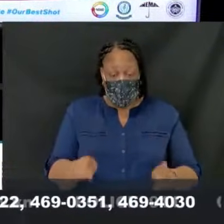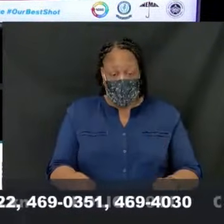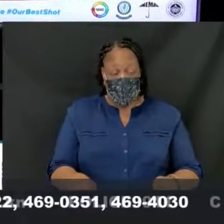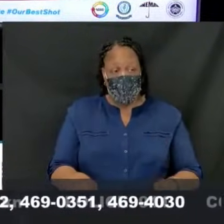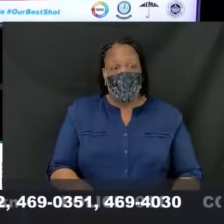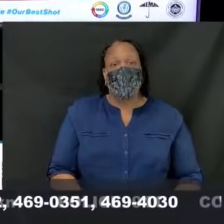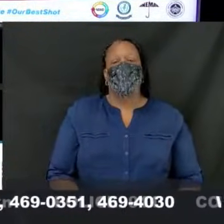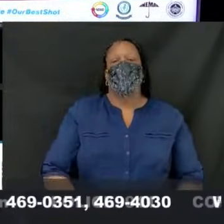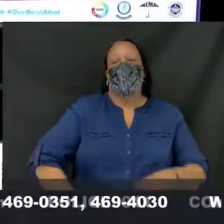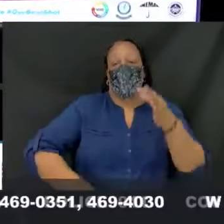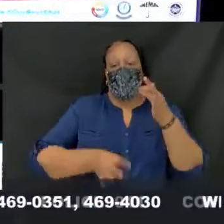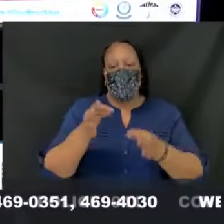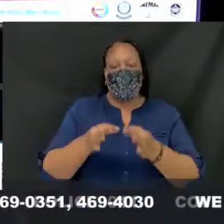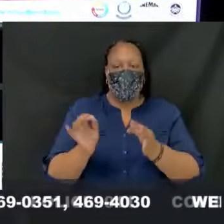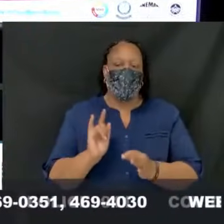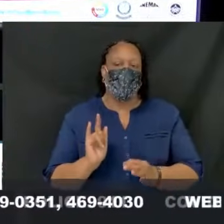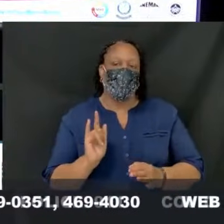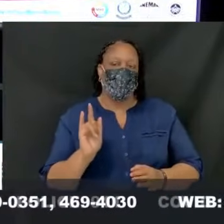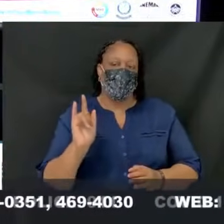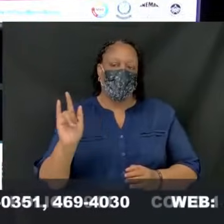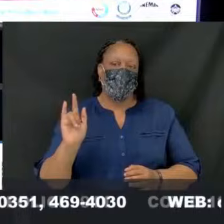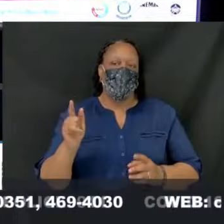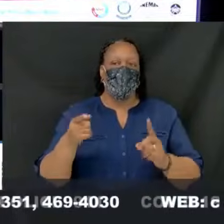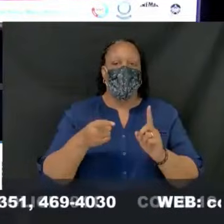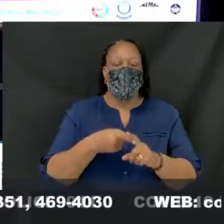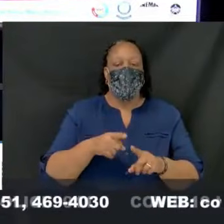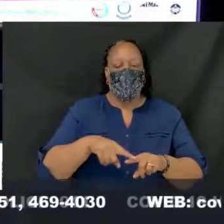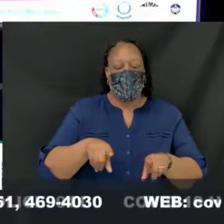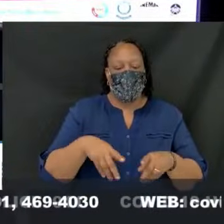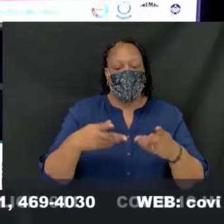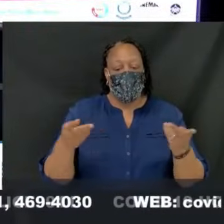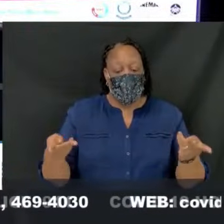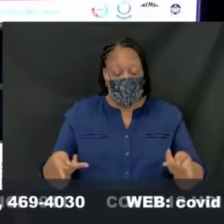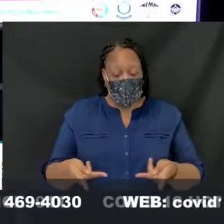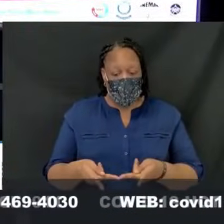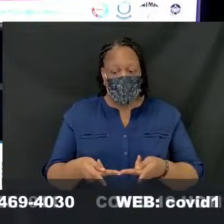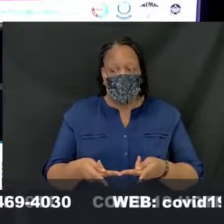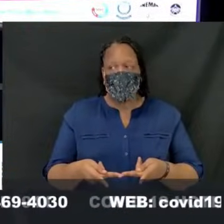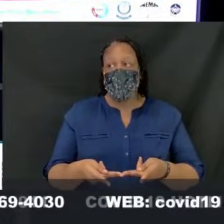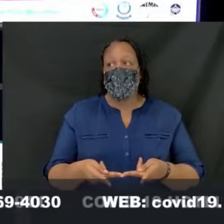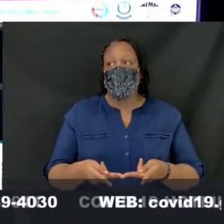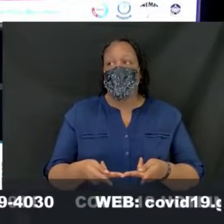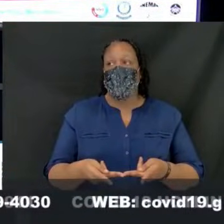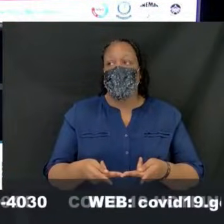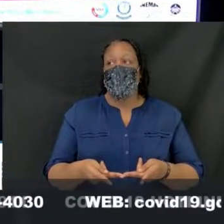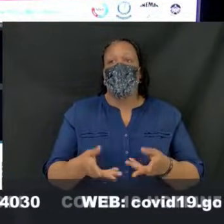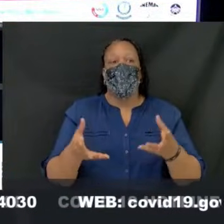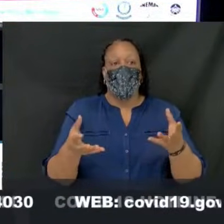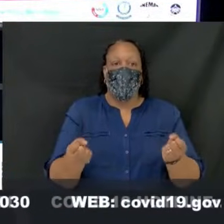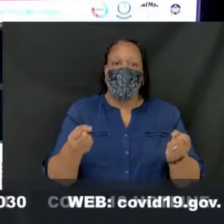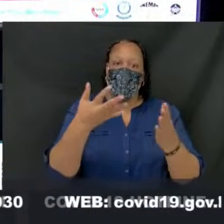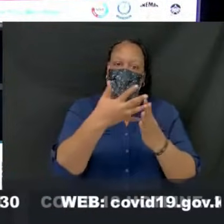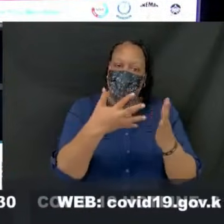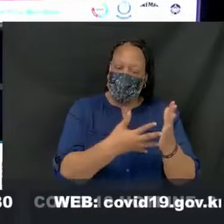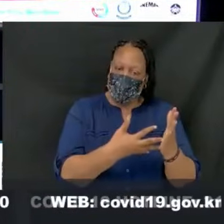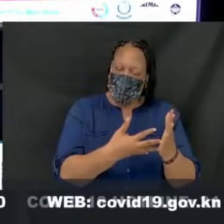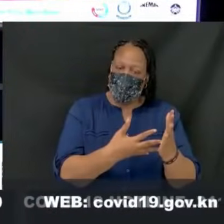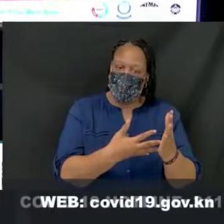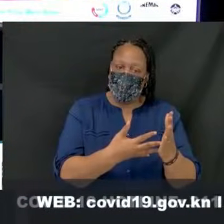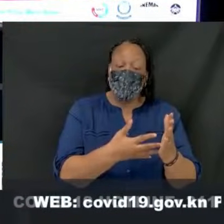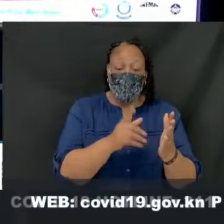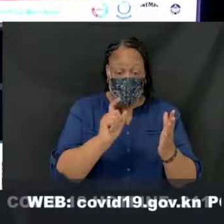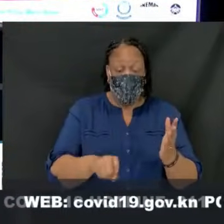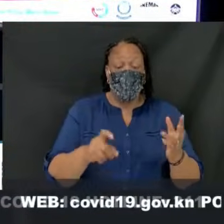you to depart the Federation, depending on the destination you're going to, most destinations are requiring tests. Various